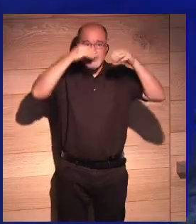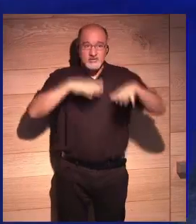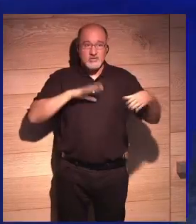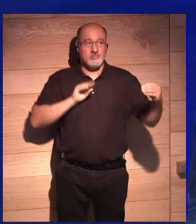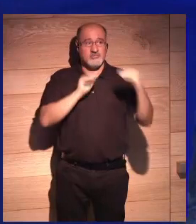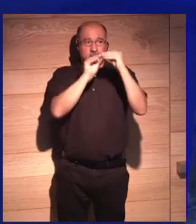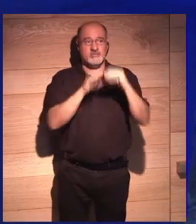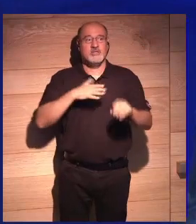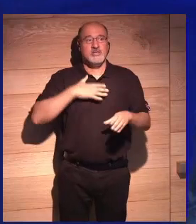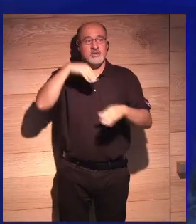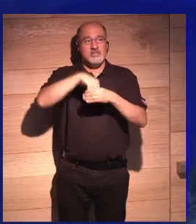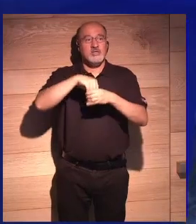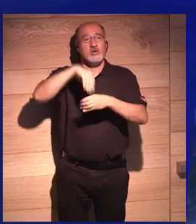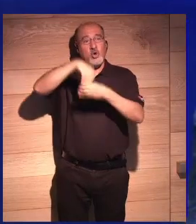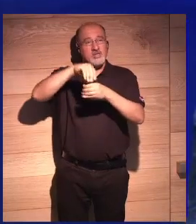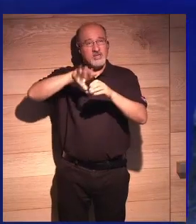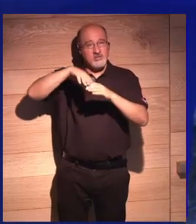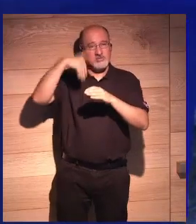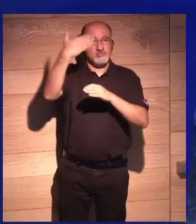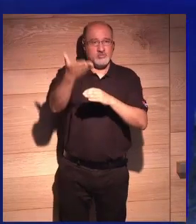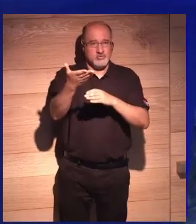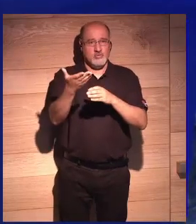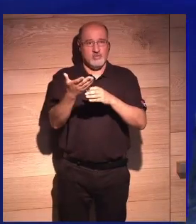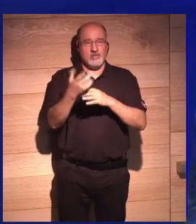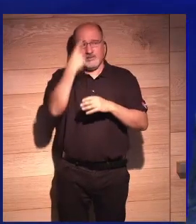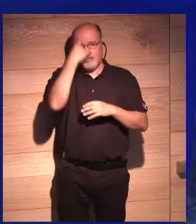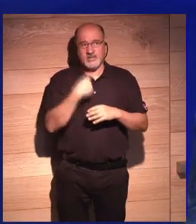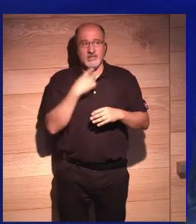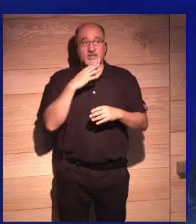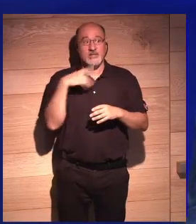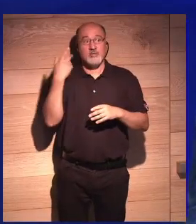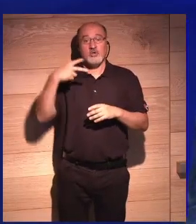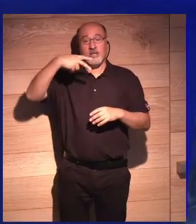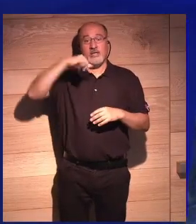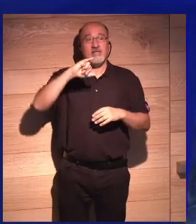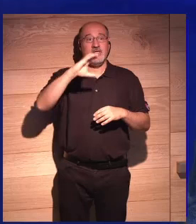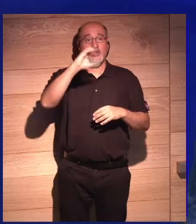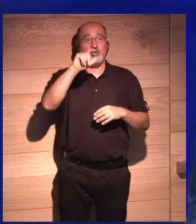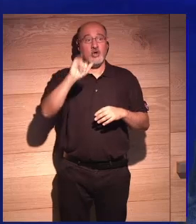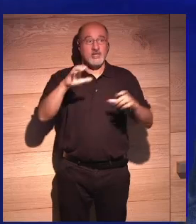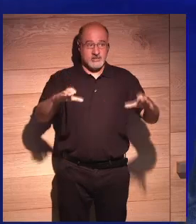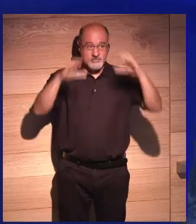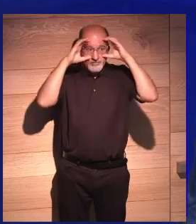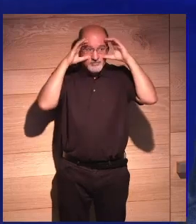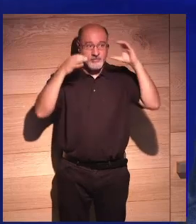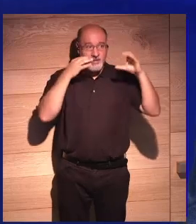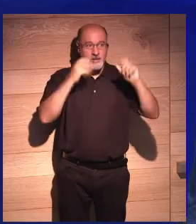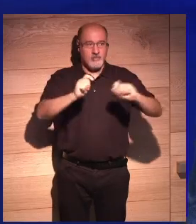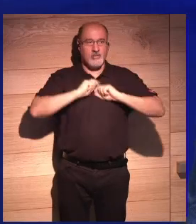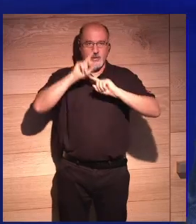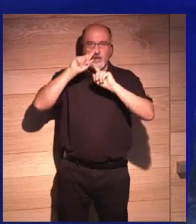background. I'm specialized in storytelling and branded content until Nicolas Alcala put